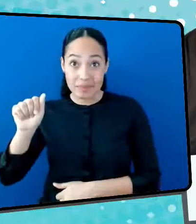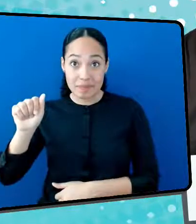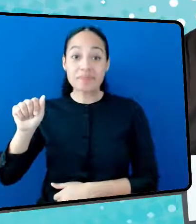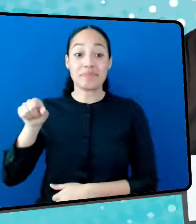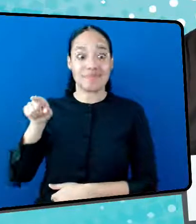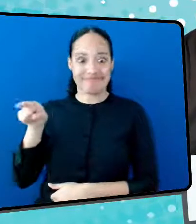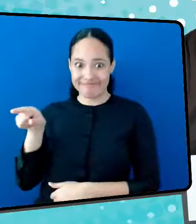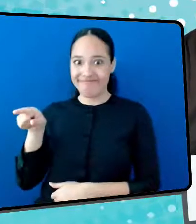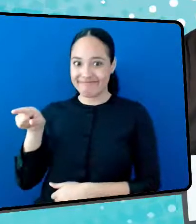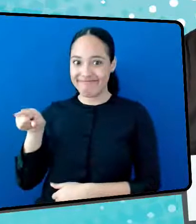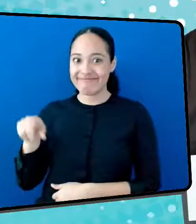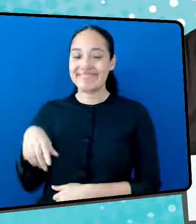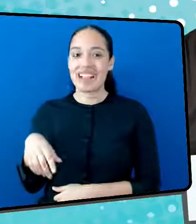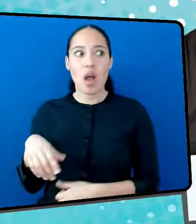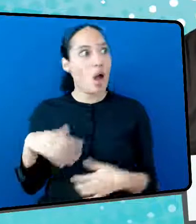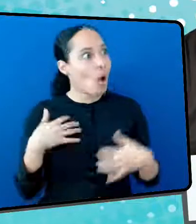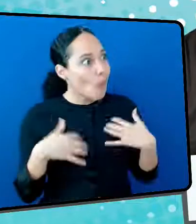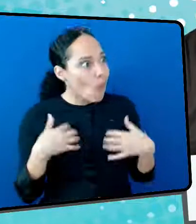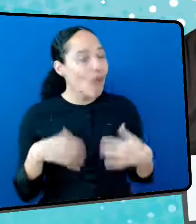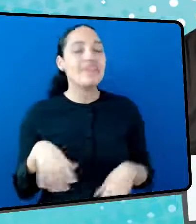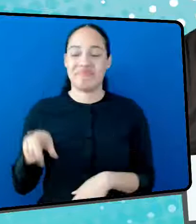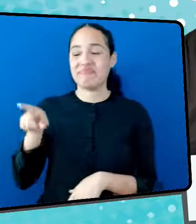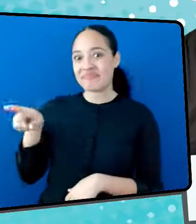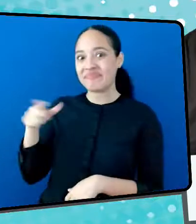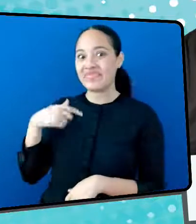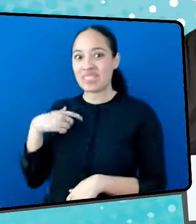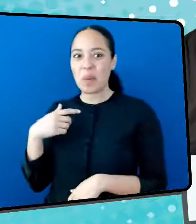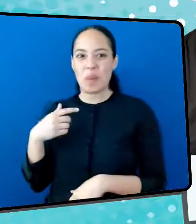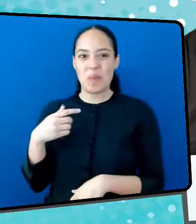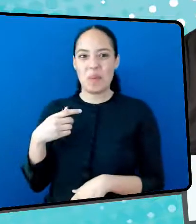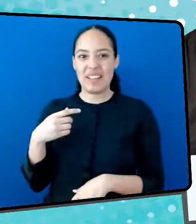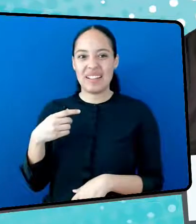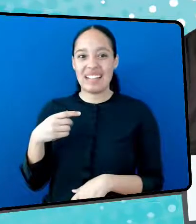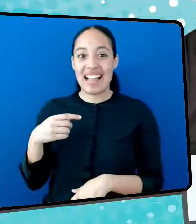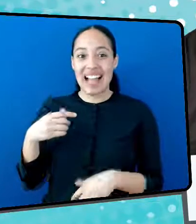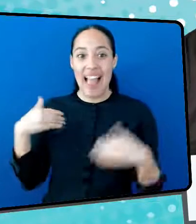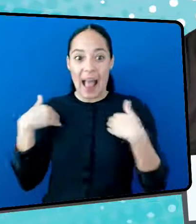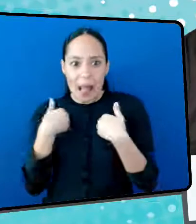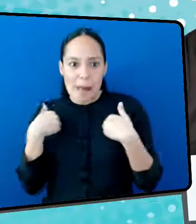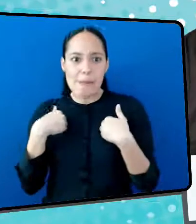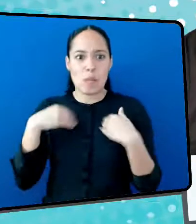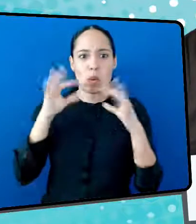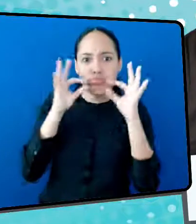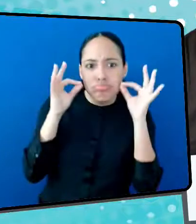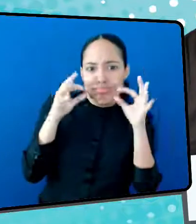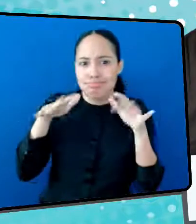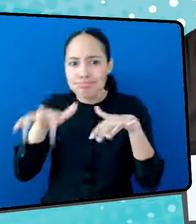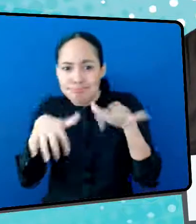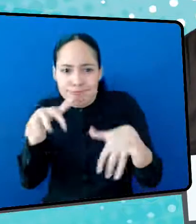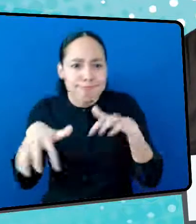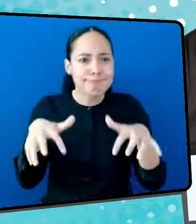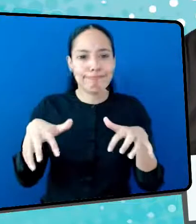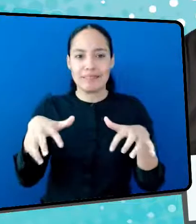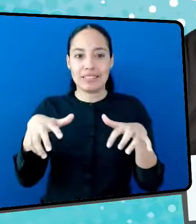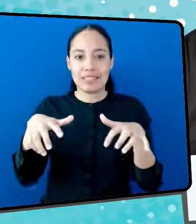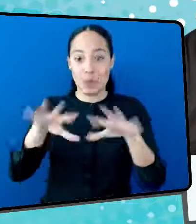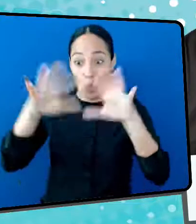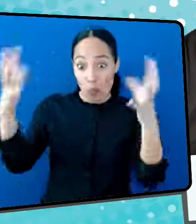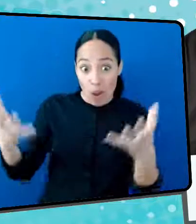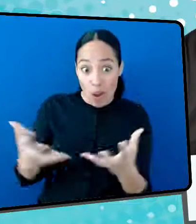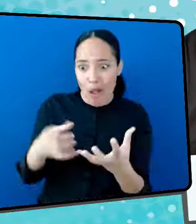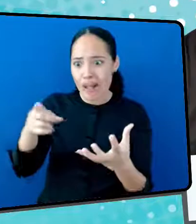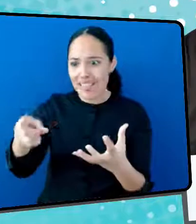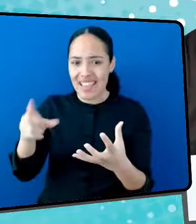so, I like to think, some of the work we did kind of helped, get Lucas thinking about this whole AI for